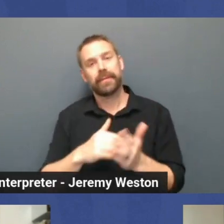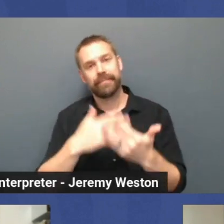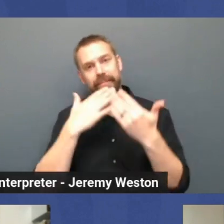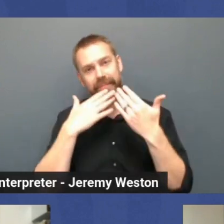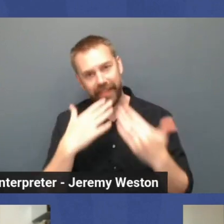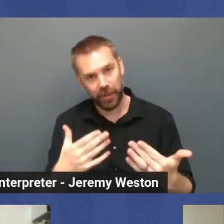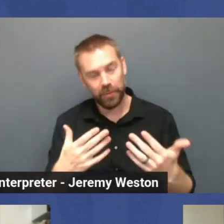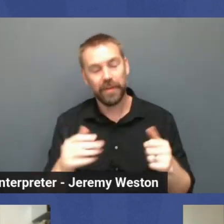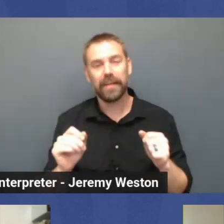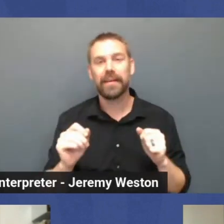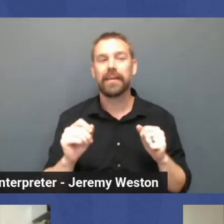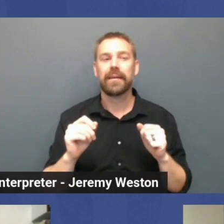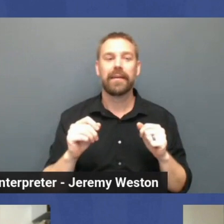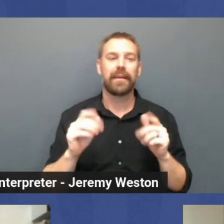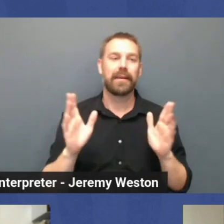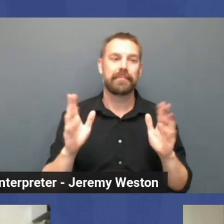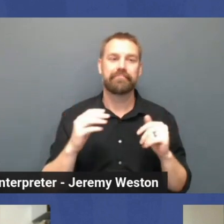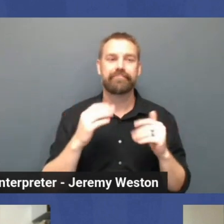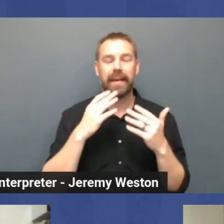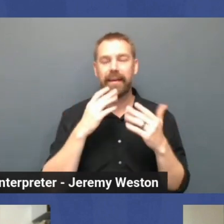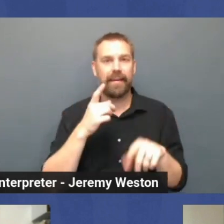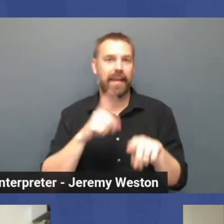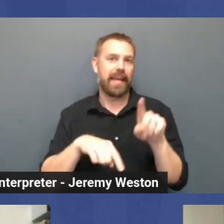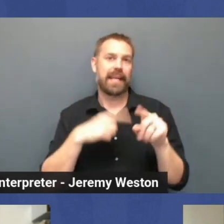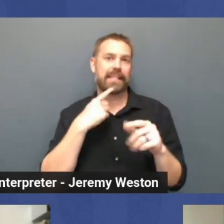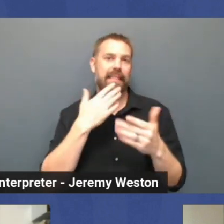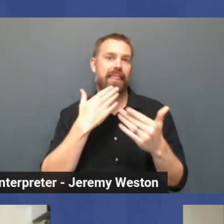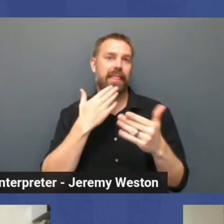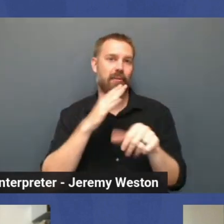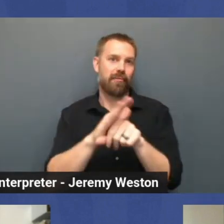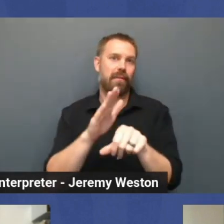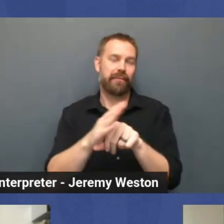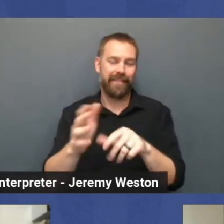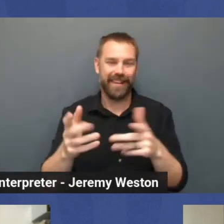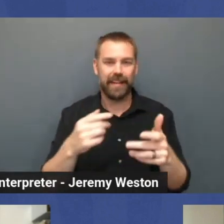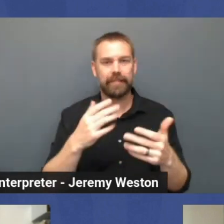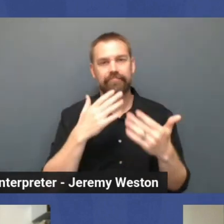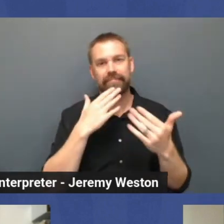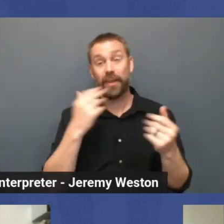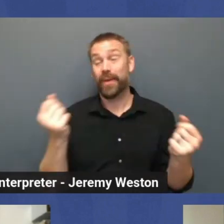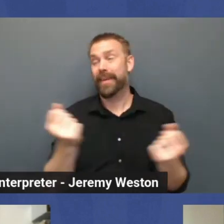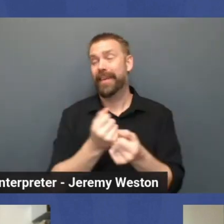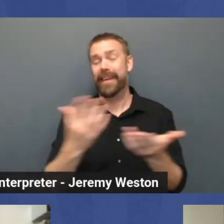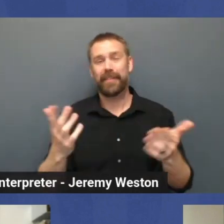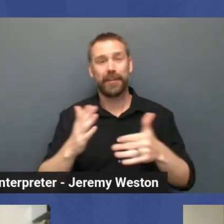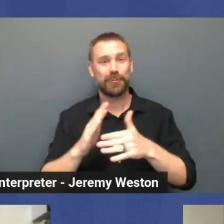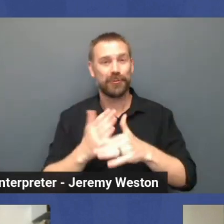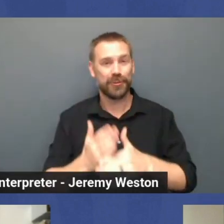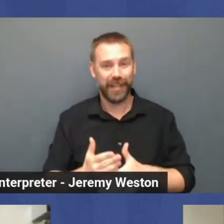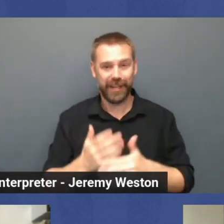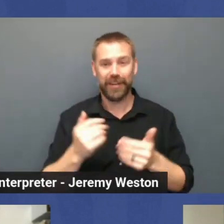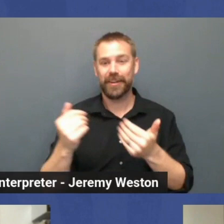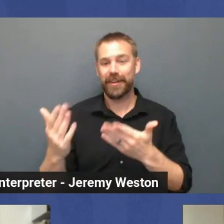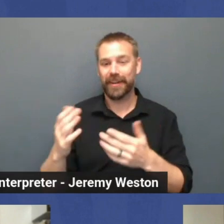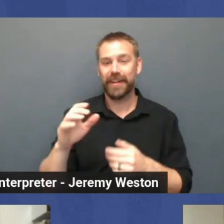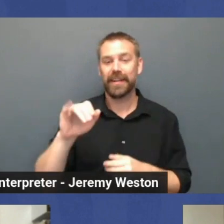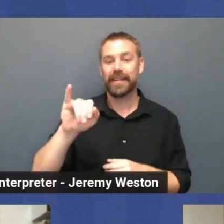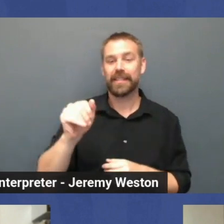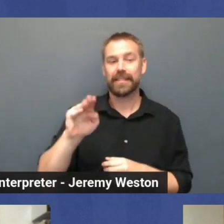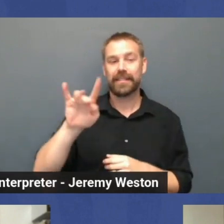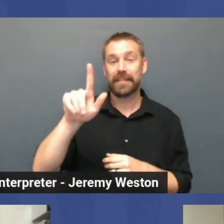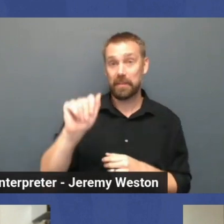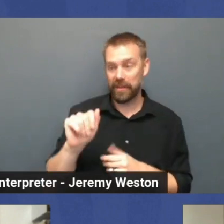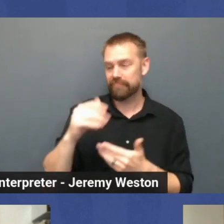all of you enough for being here. Again, I appreciate everything you shared with us today. Jamila, thank you for agreeing